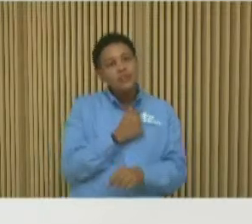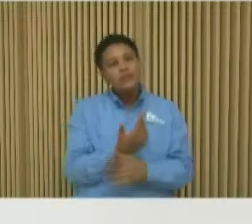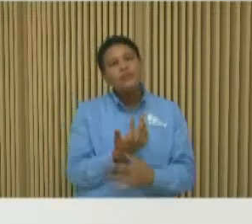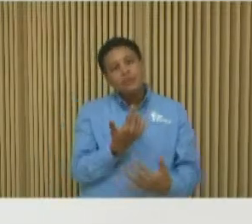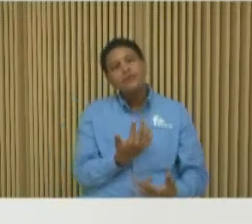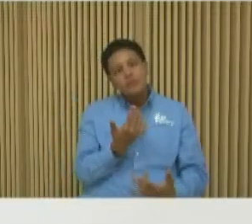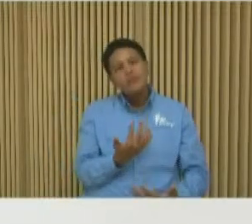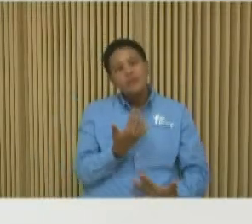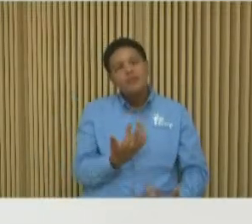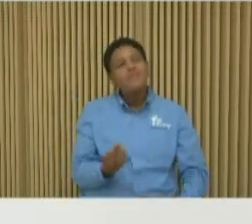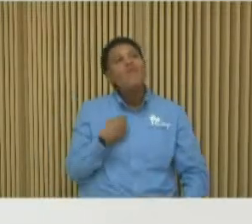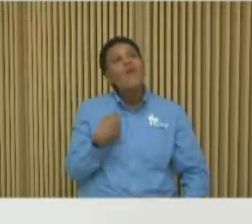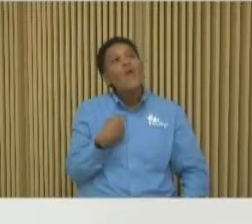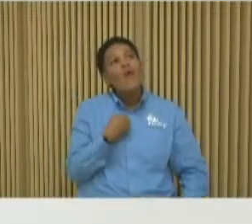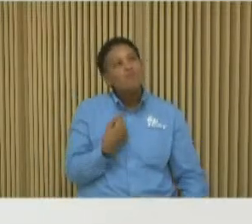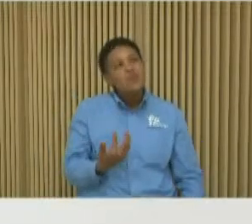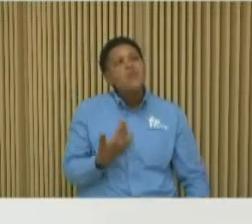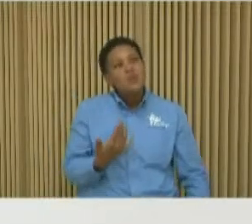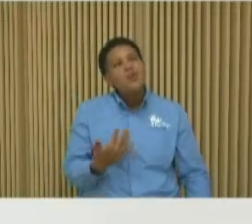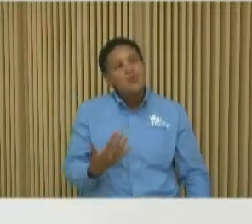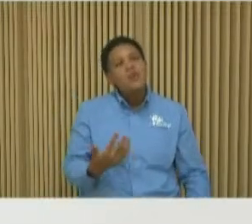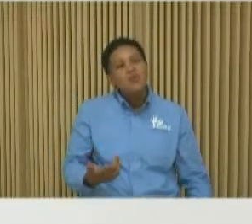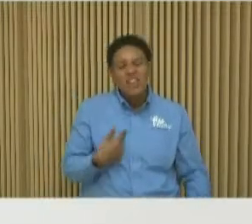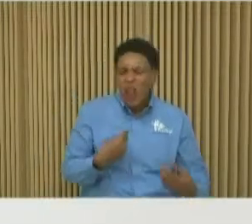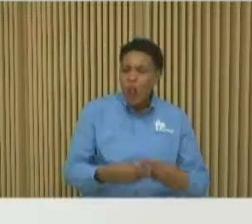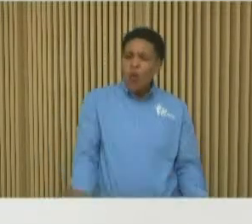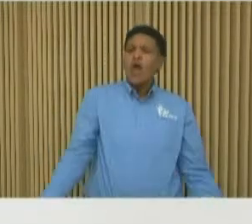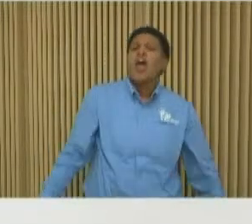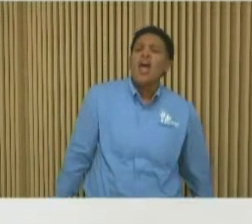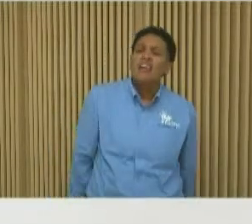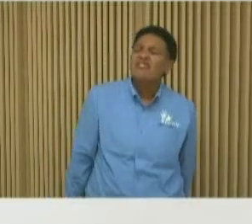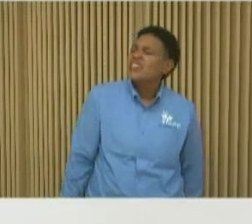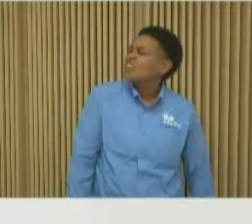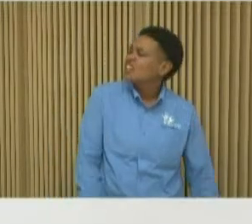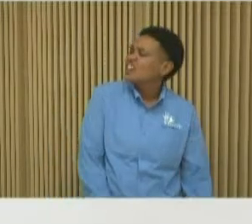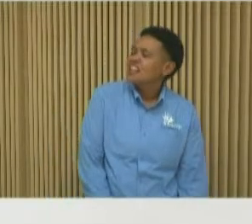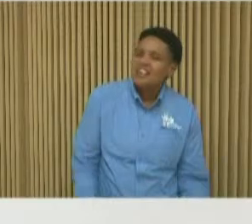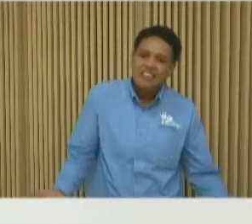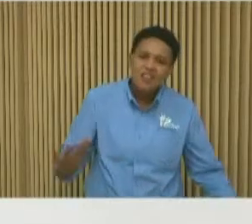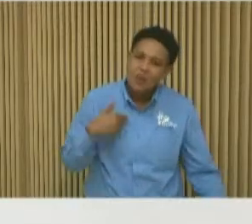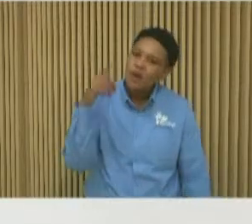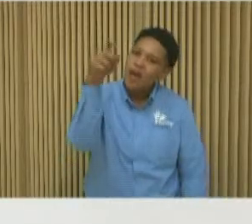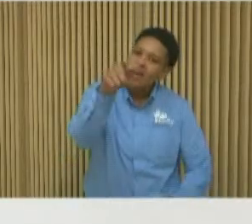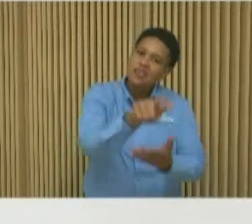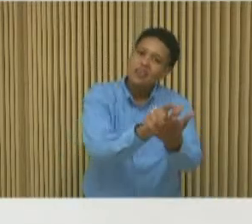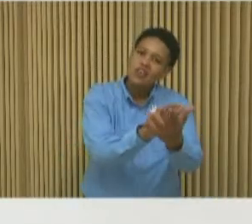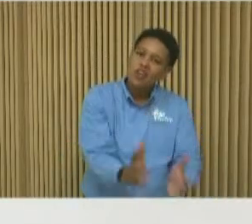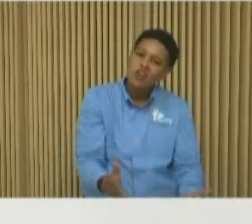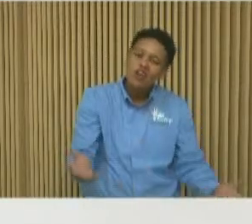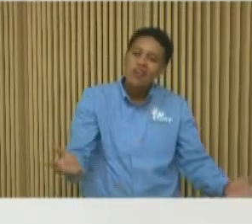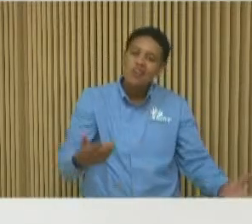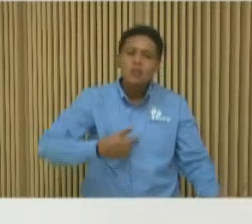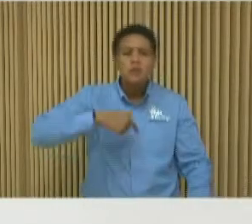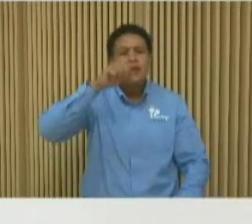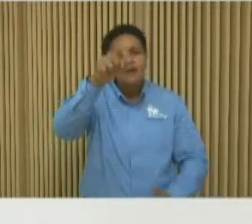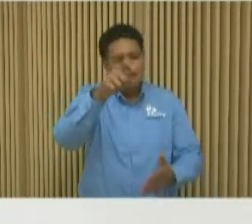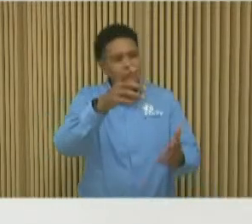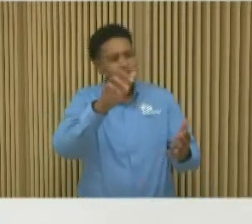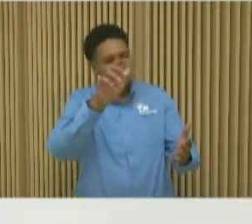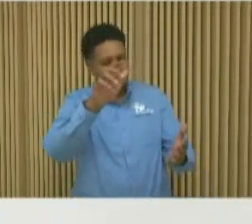maybe longer, to have a lose-lose situation. So we are asking litigants, we are asking